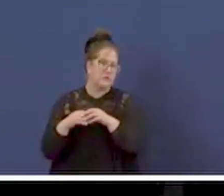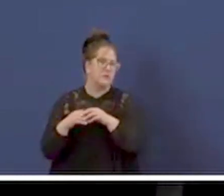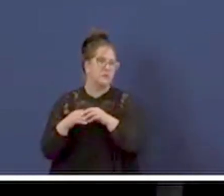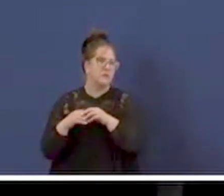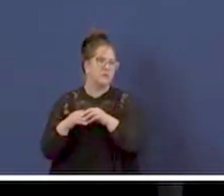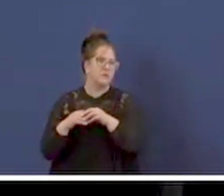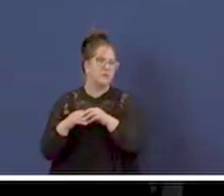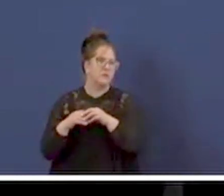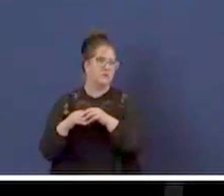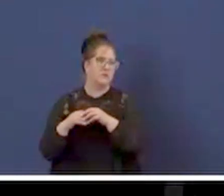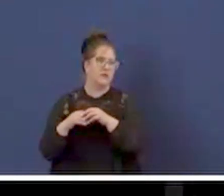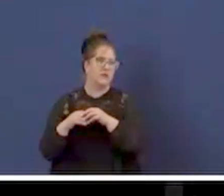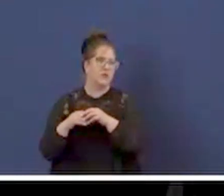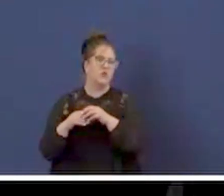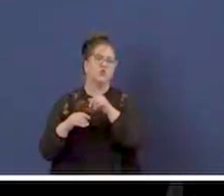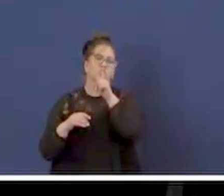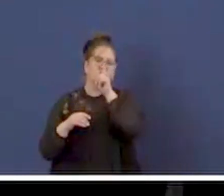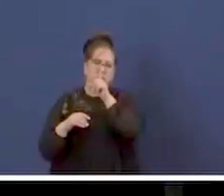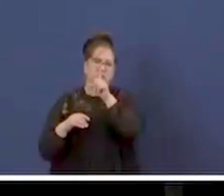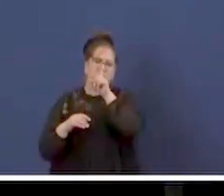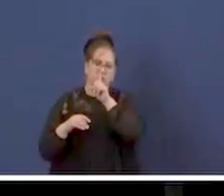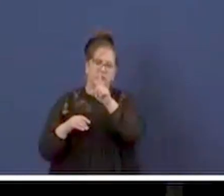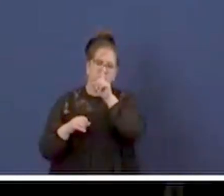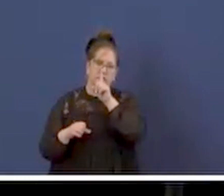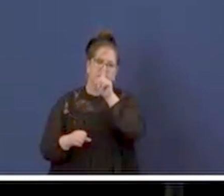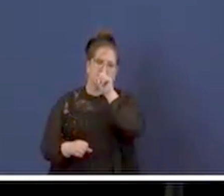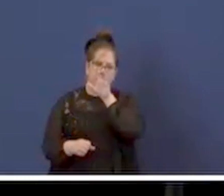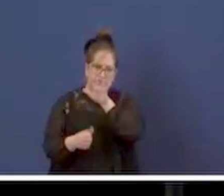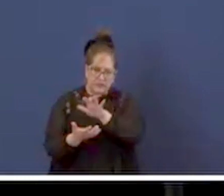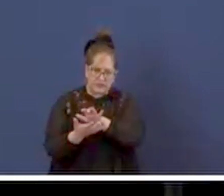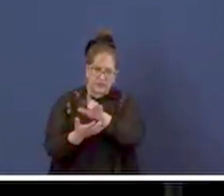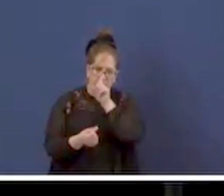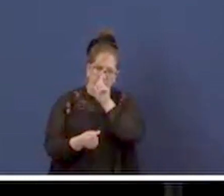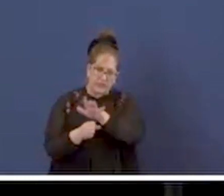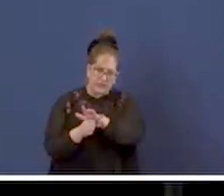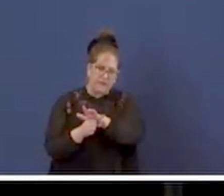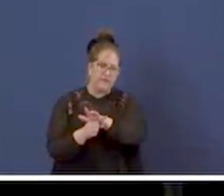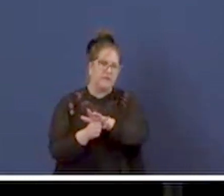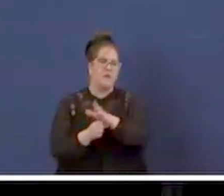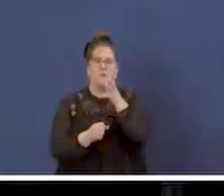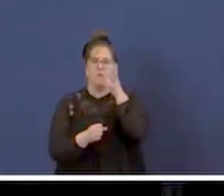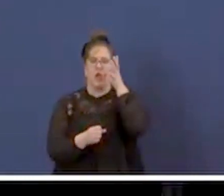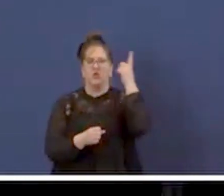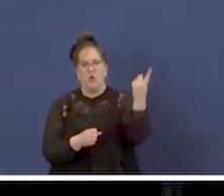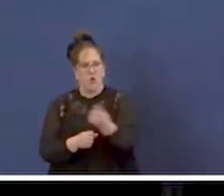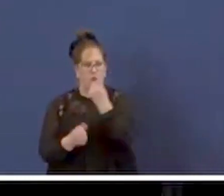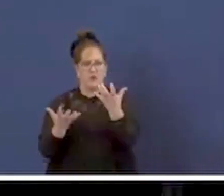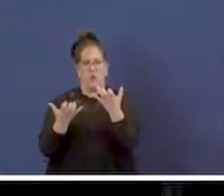be to really truly believe that parents always want what's best for their